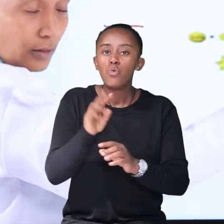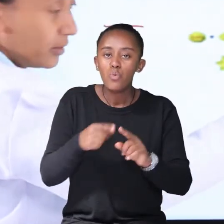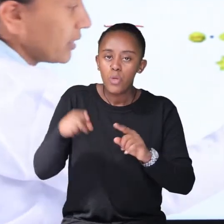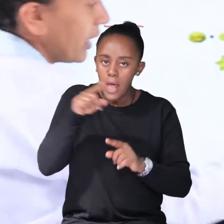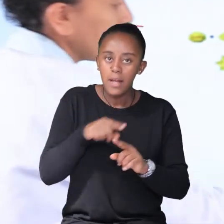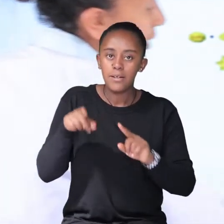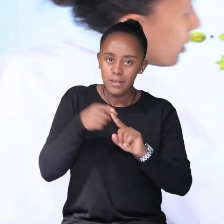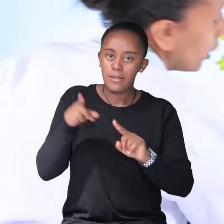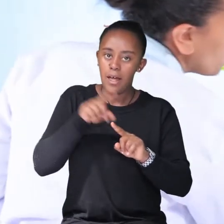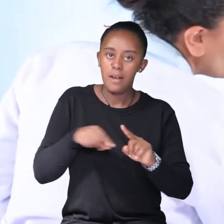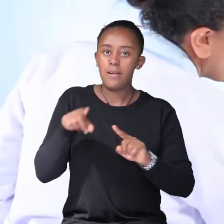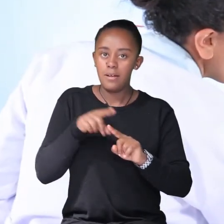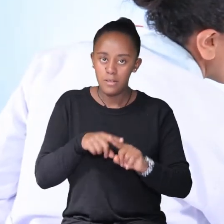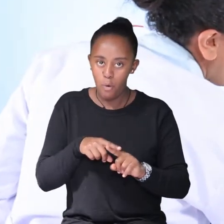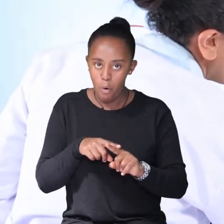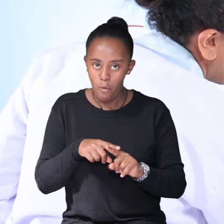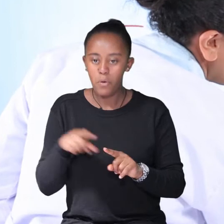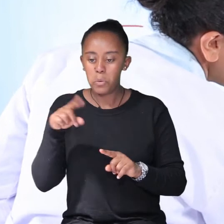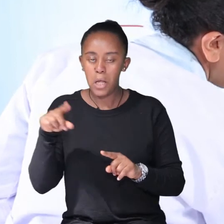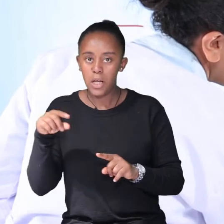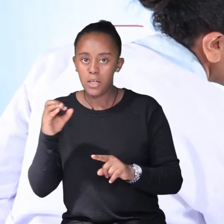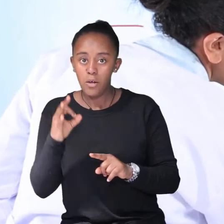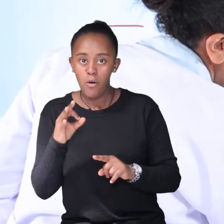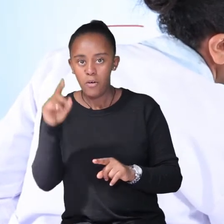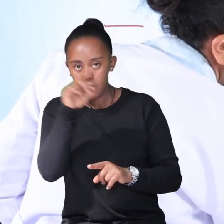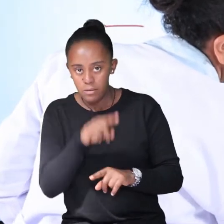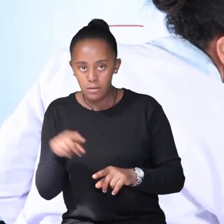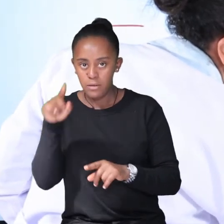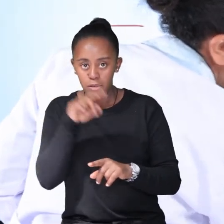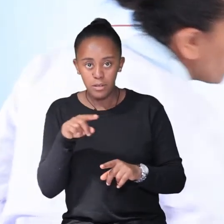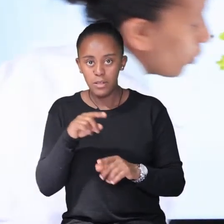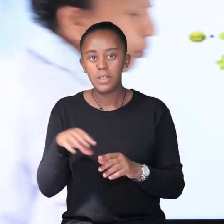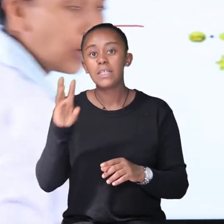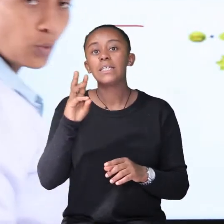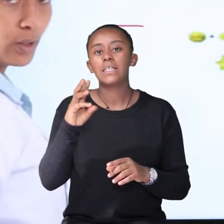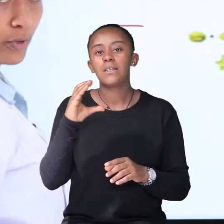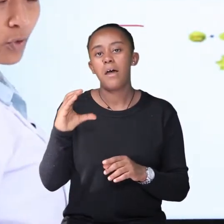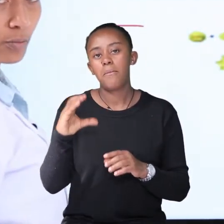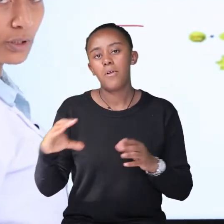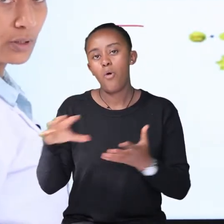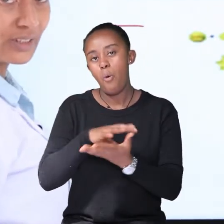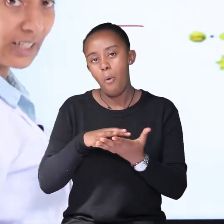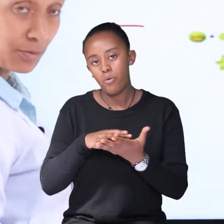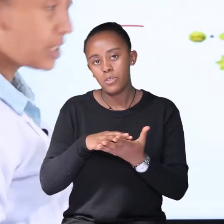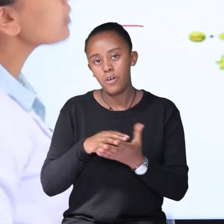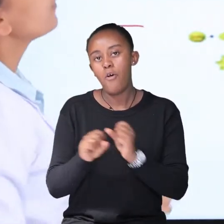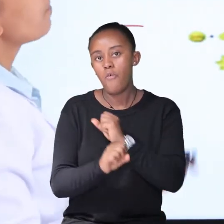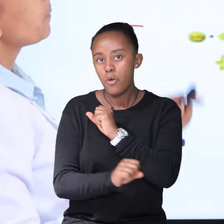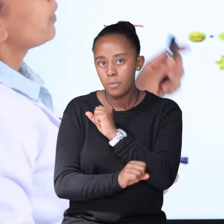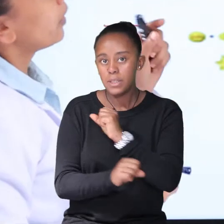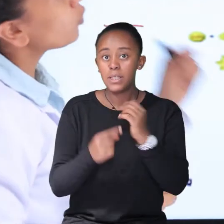cycle. The cell need 2 turns of Kelvin cycle, so that 6-carbon compound will be formed. That